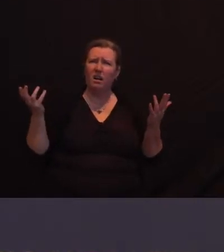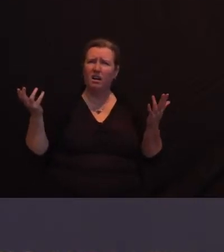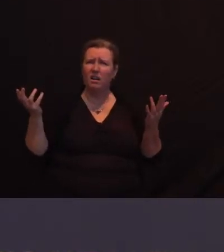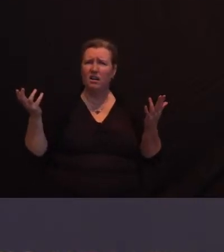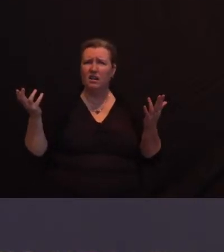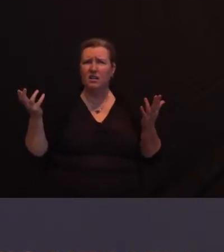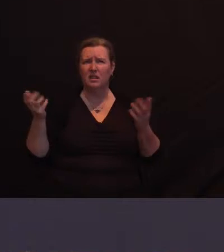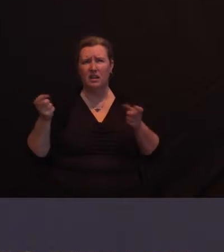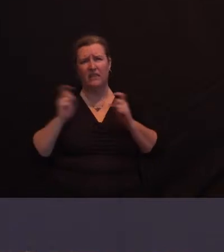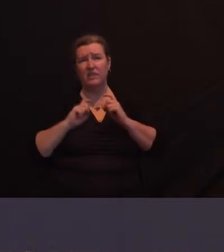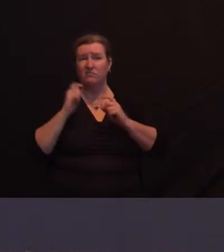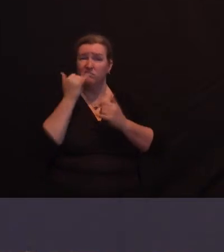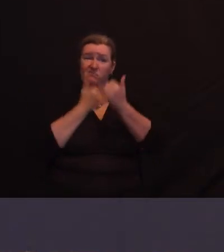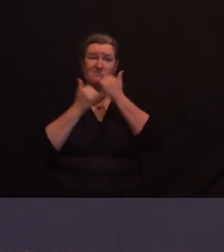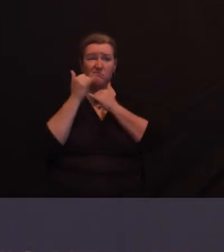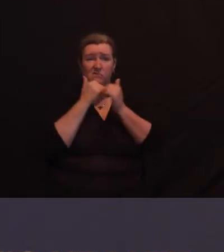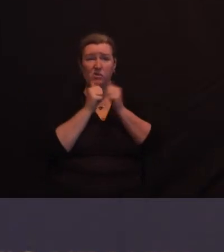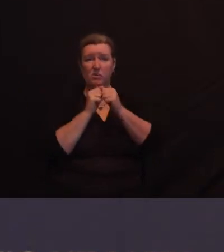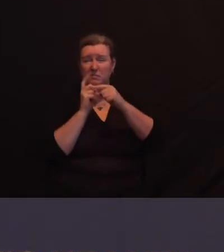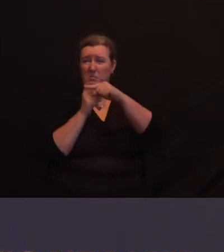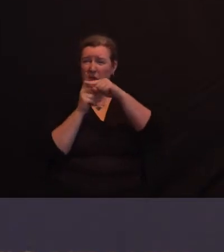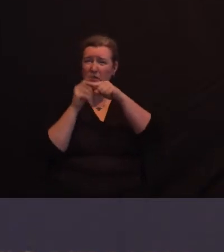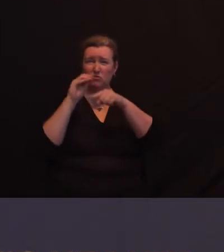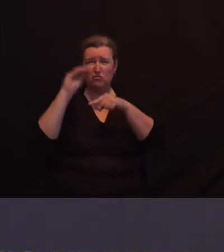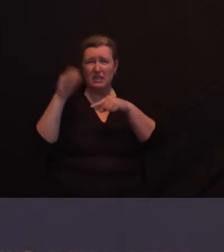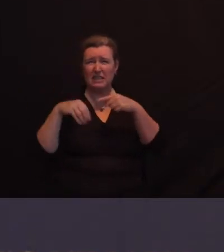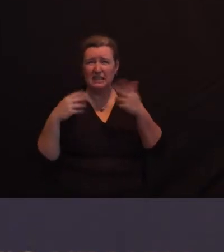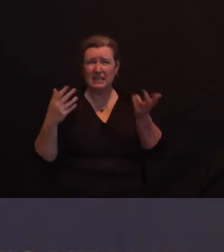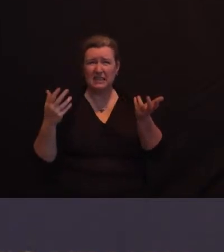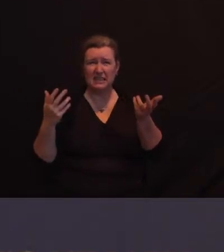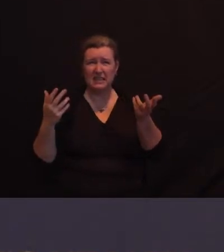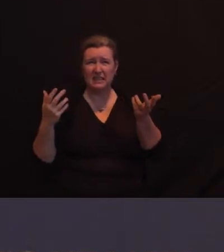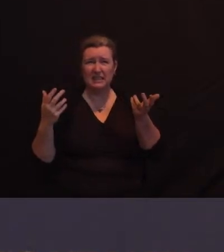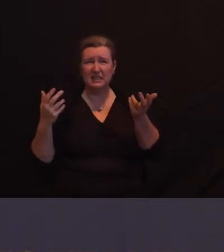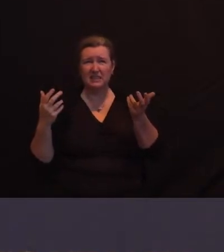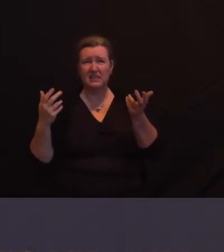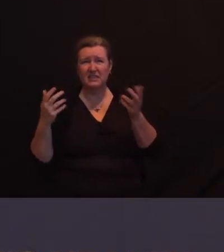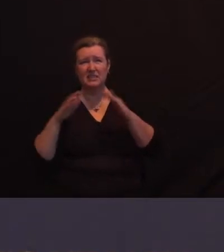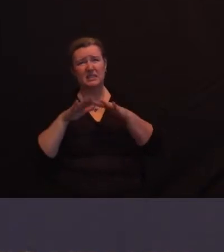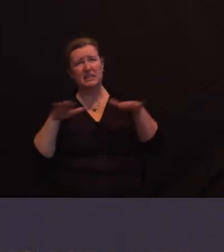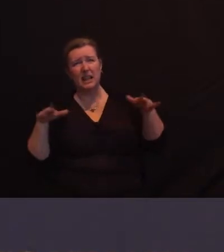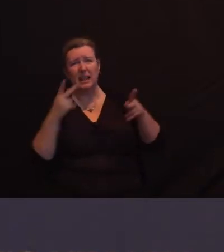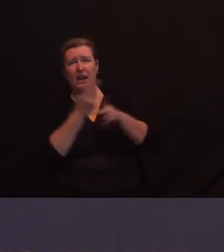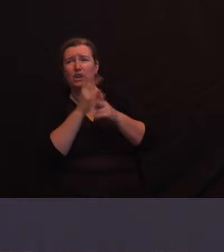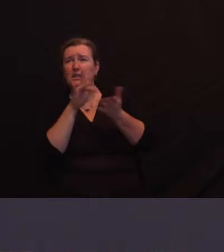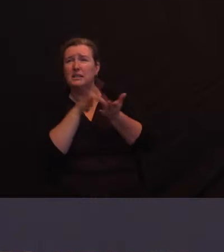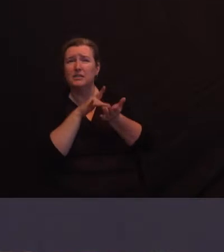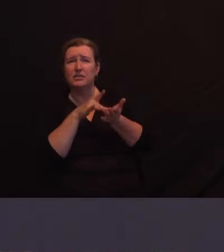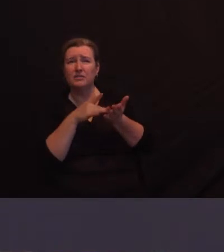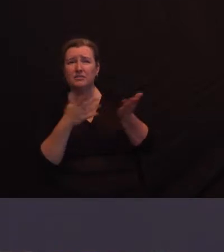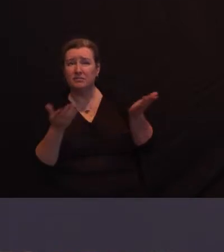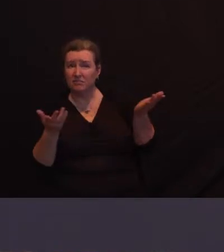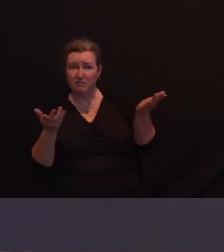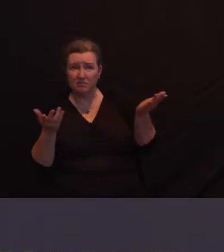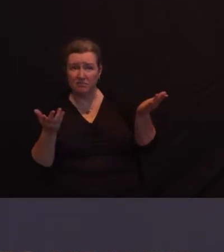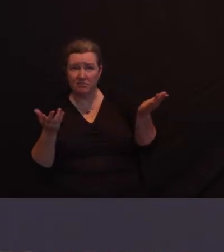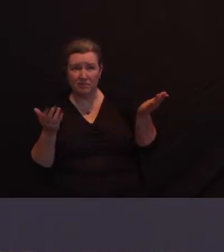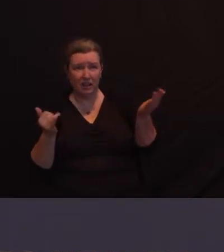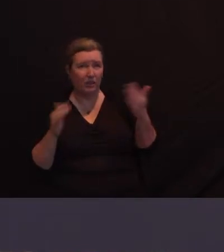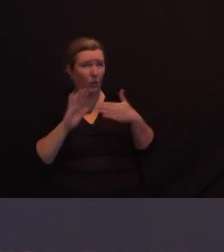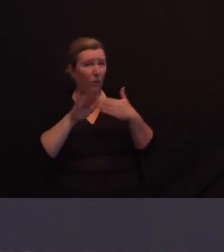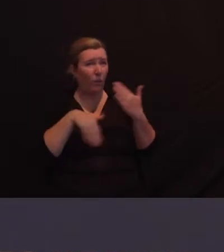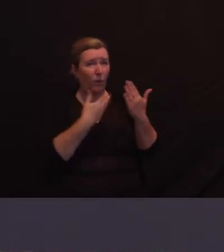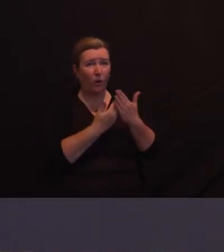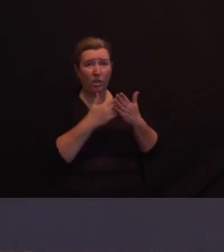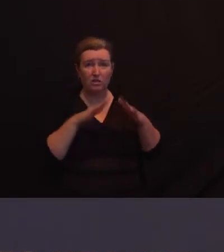benefit? Commissioner Persicelli, just a clarification on child care centers. Are these all child care centers, just ones that are run by the